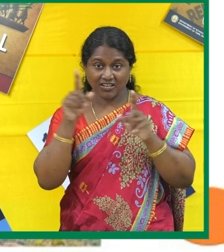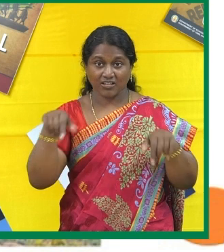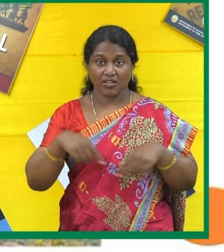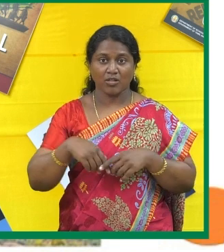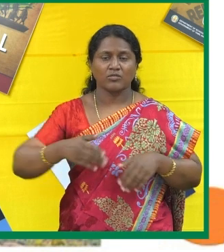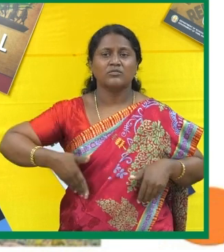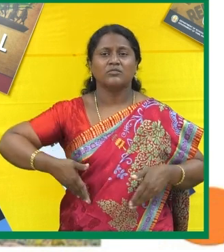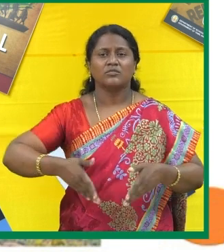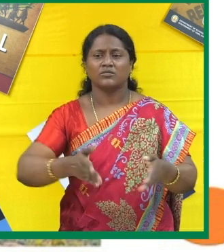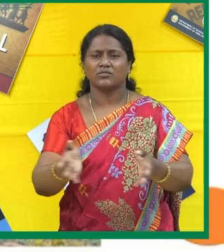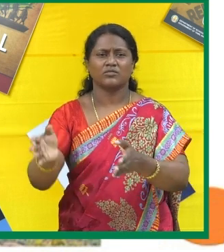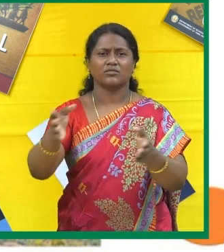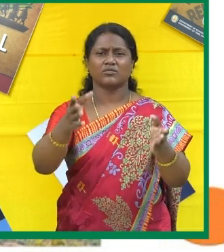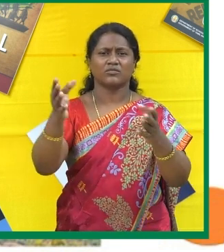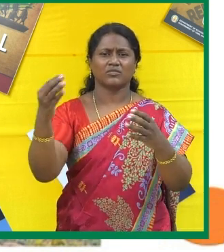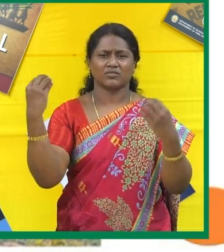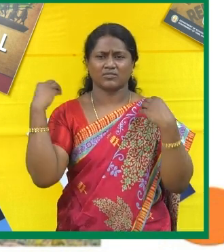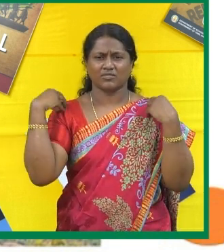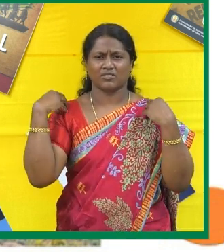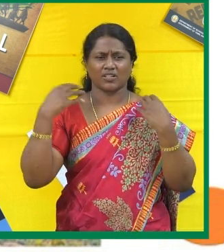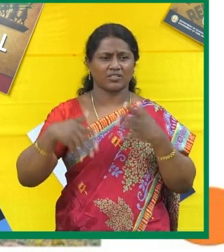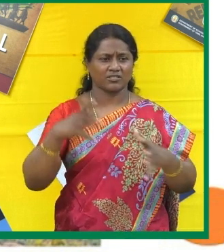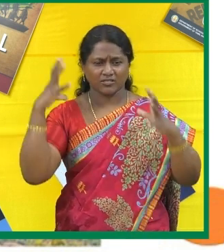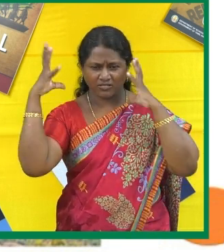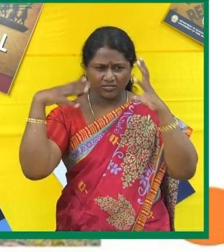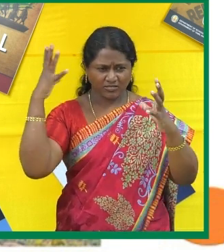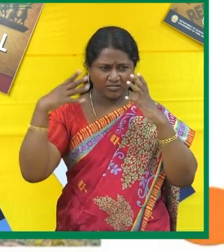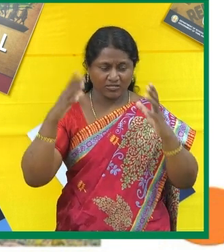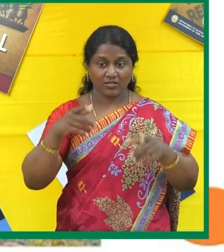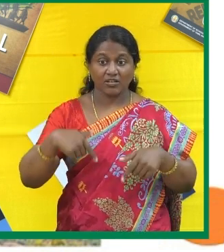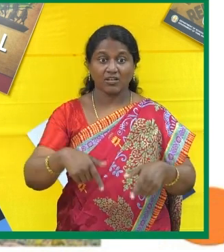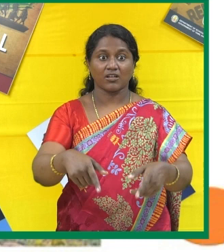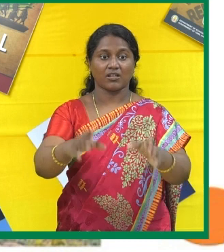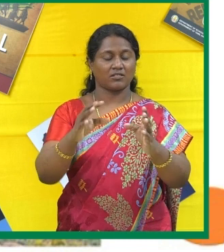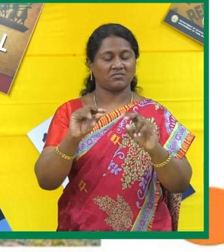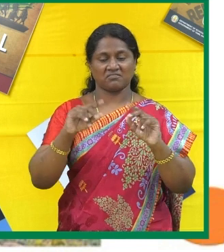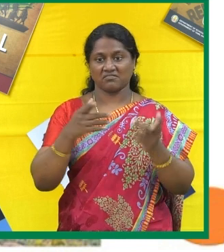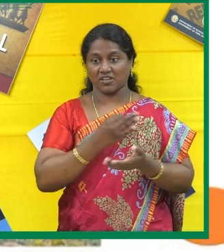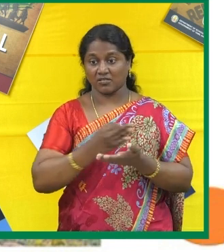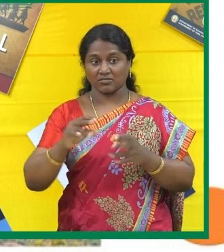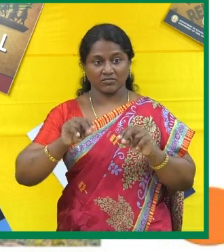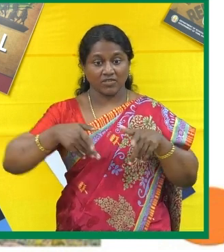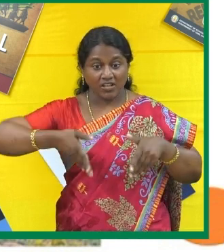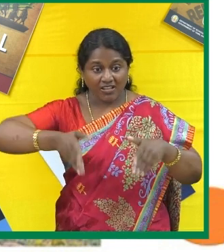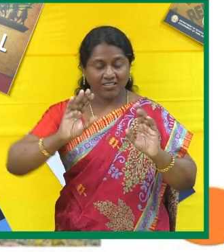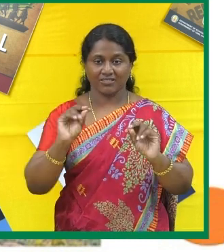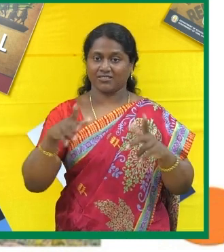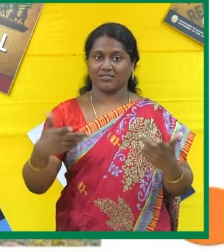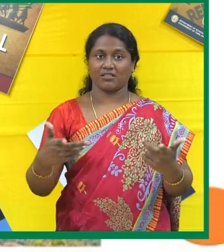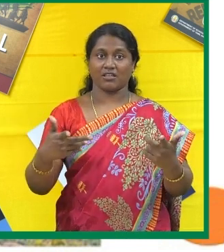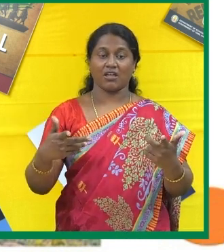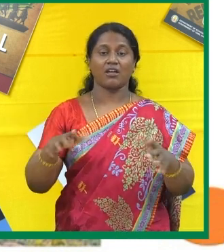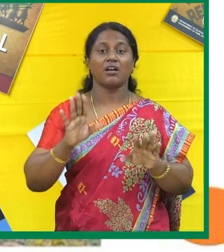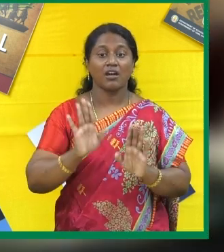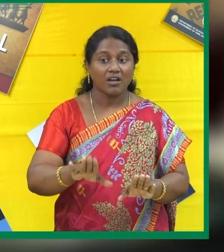very hard, rough, no clear way, but I can willingly do anything in life. With that mood, he